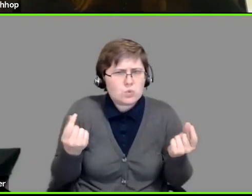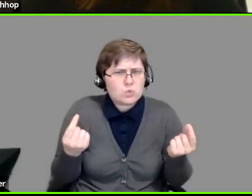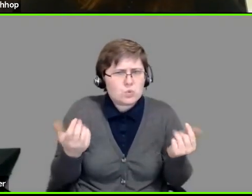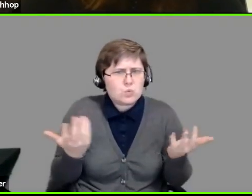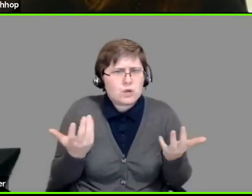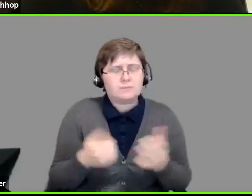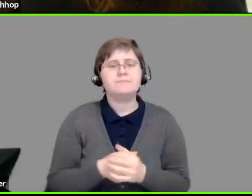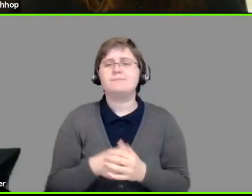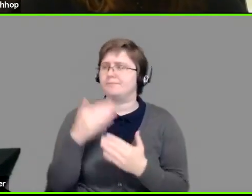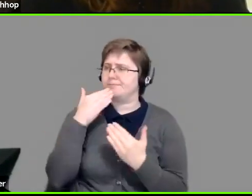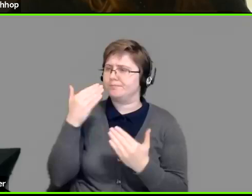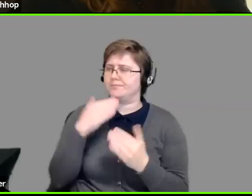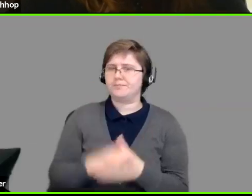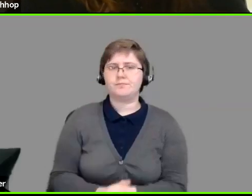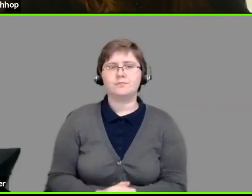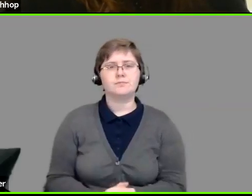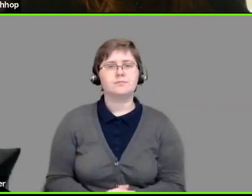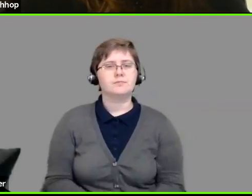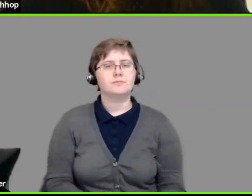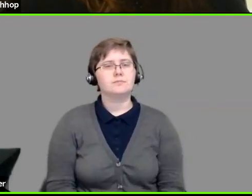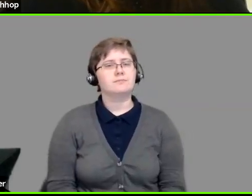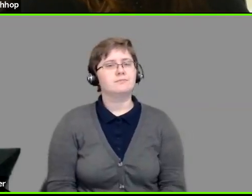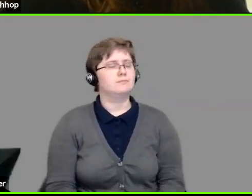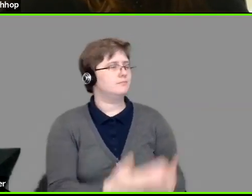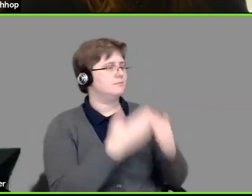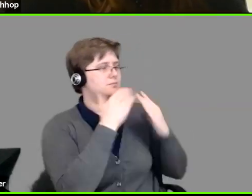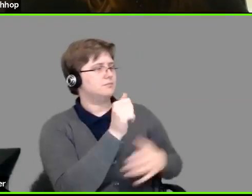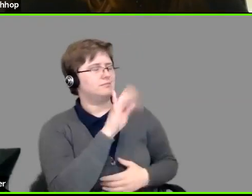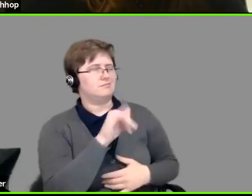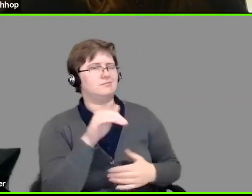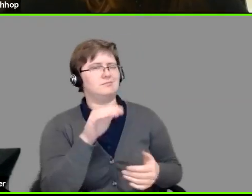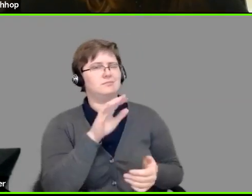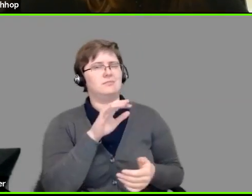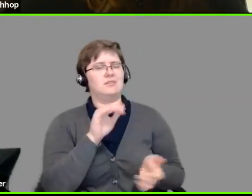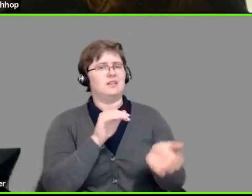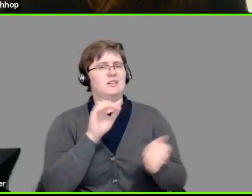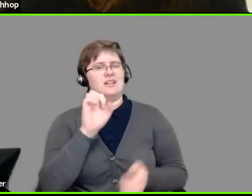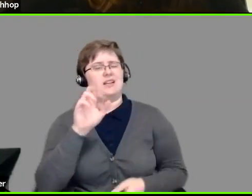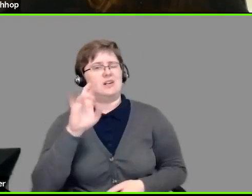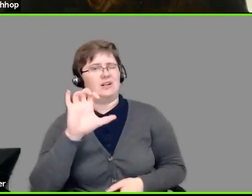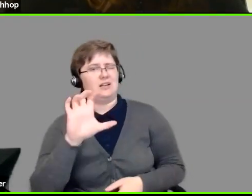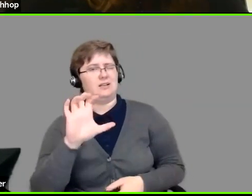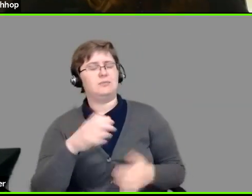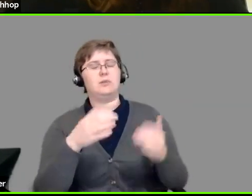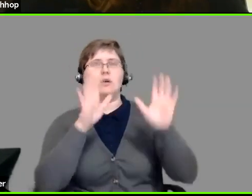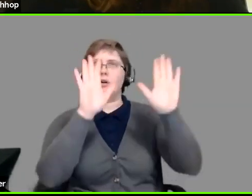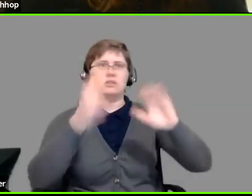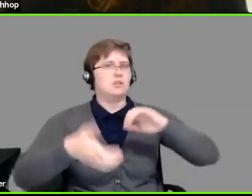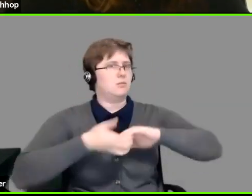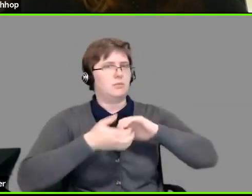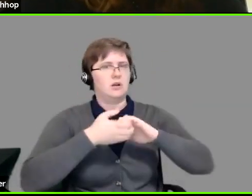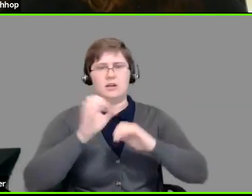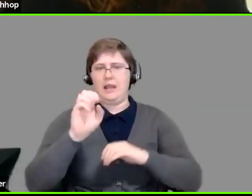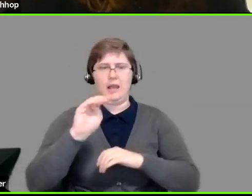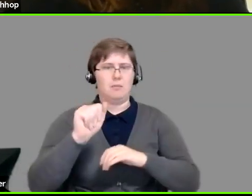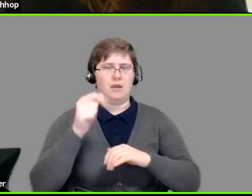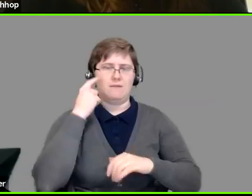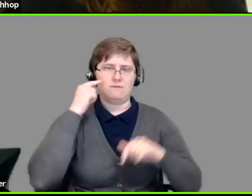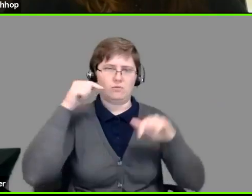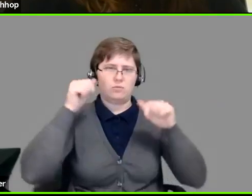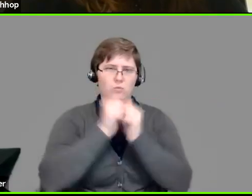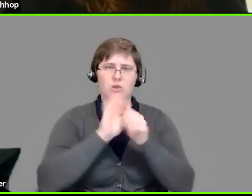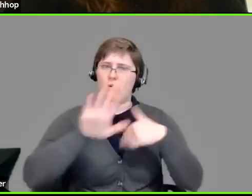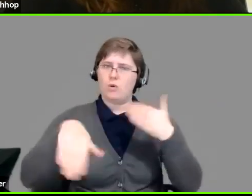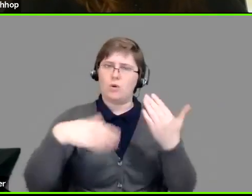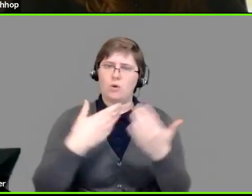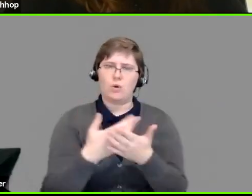specifically. Thank you. Thank you, Abby. Appreciate that very much. What a great partner the EMA is with all